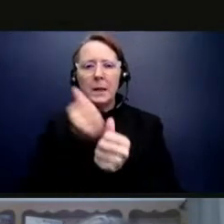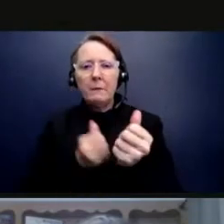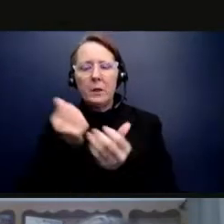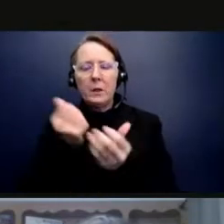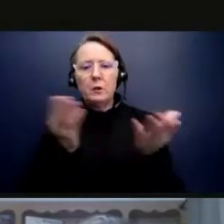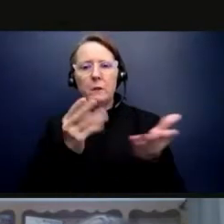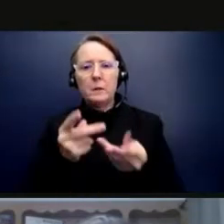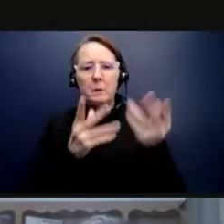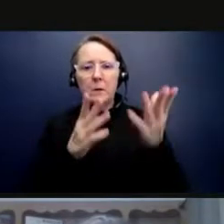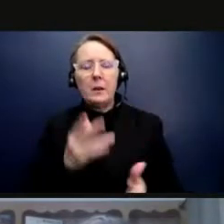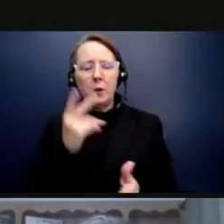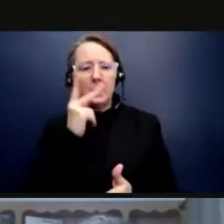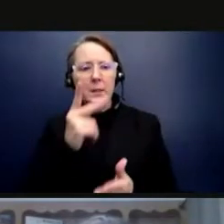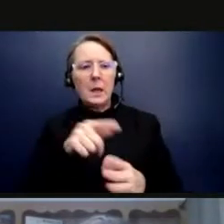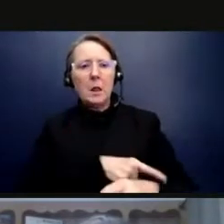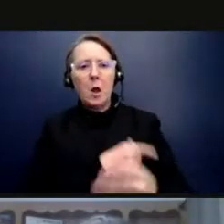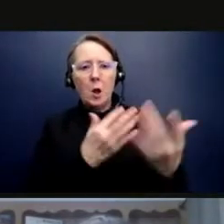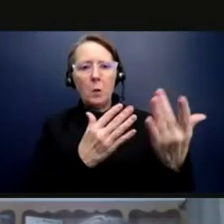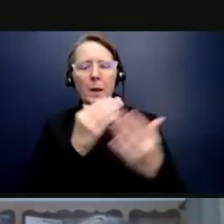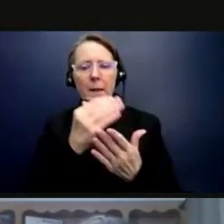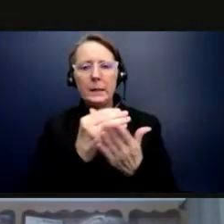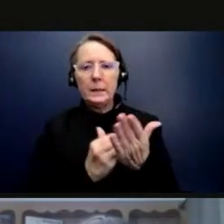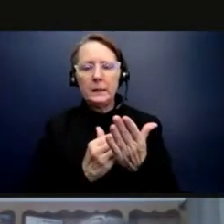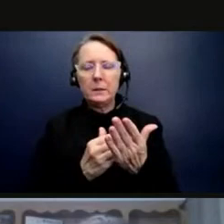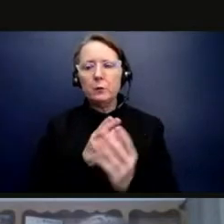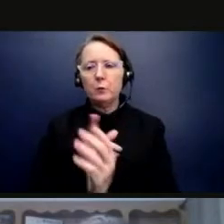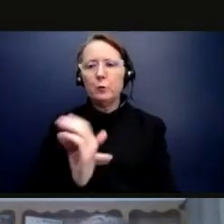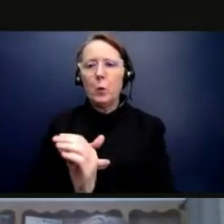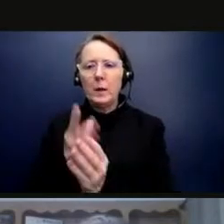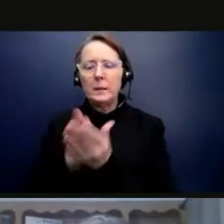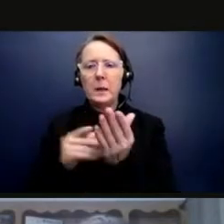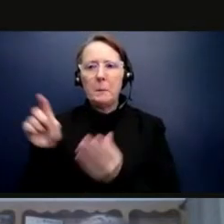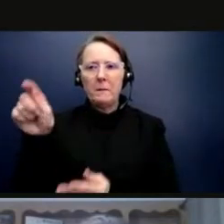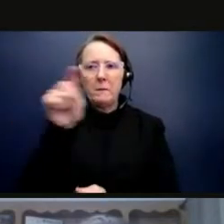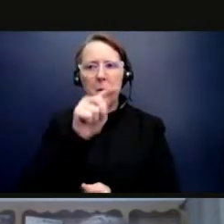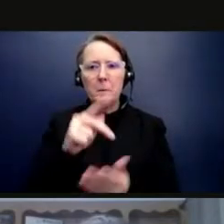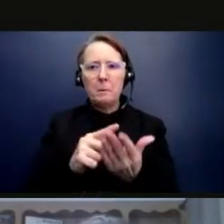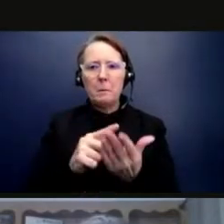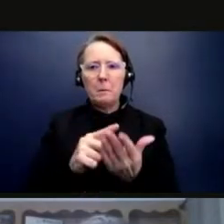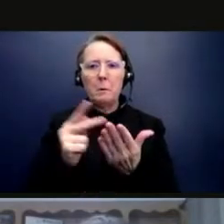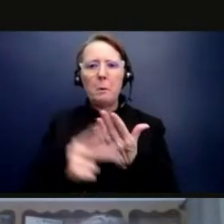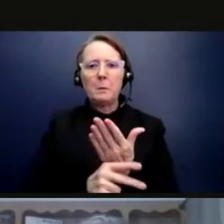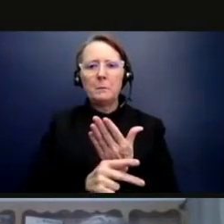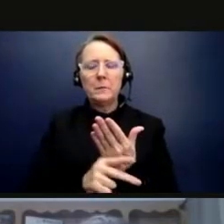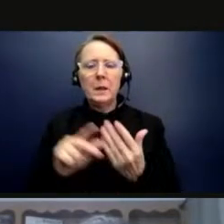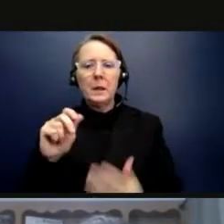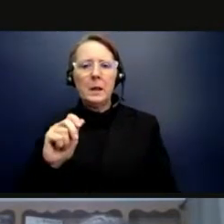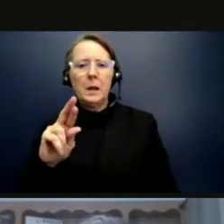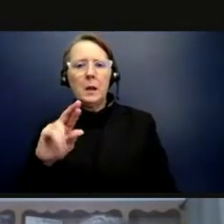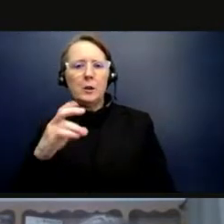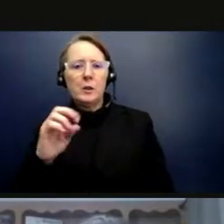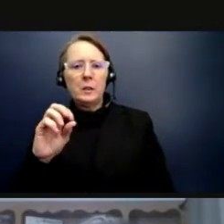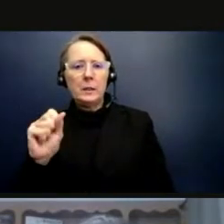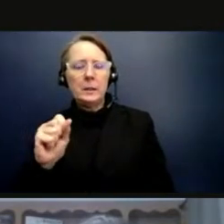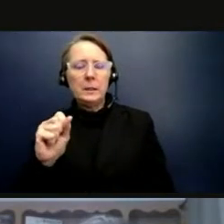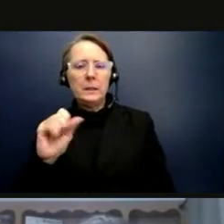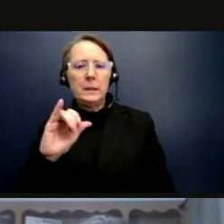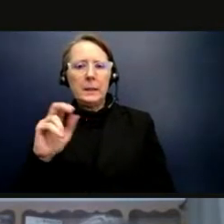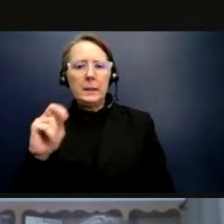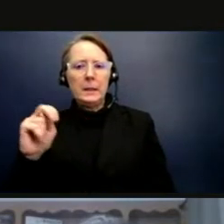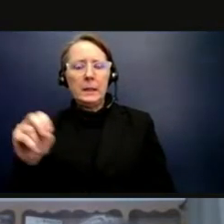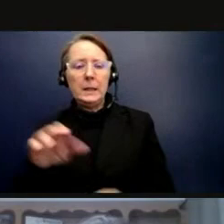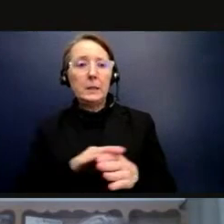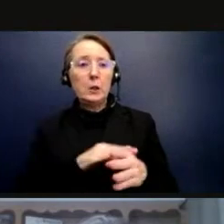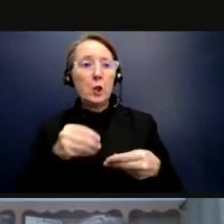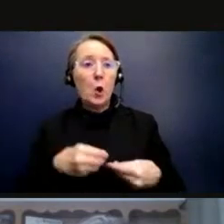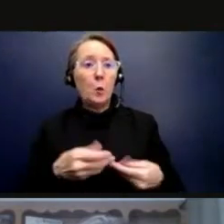lengthy waiting list to get into some of these programs. And keeping in mind that Arches Inn is a slow rollout. So only, I